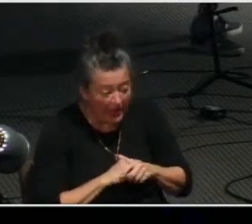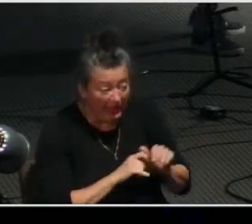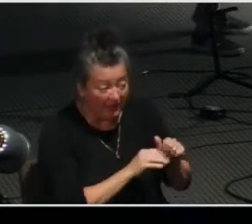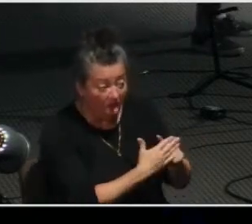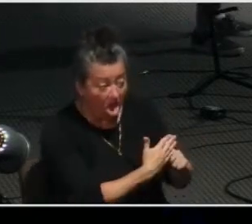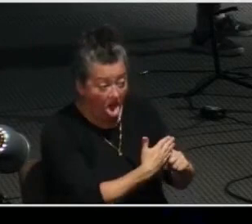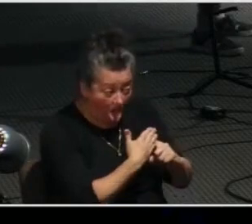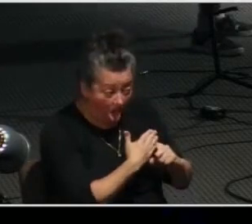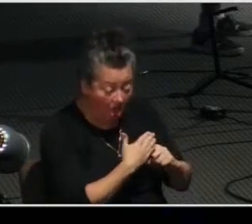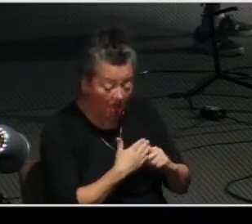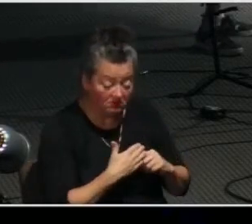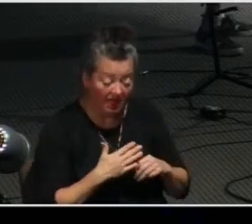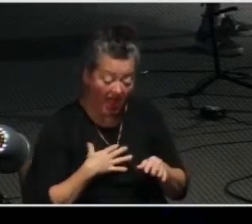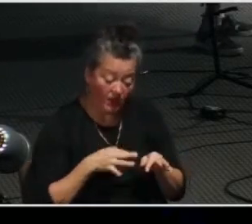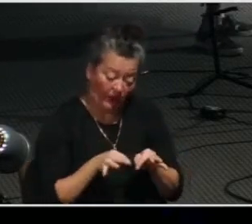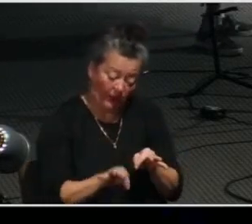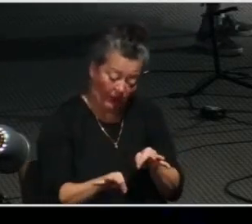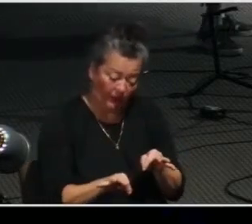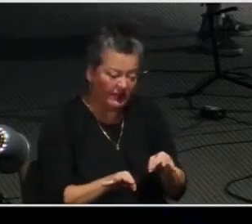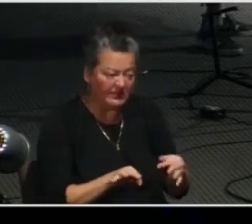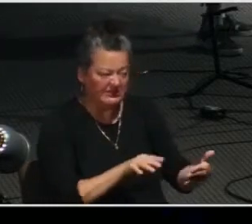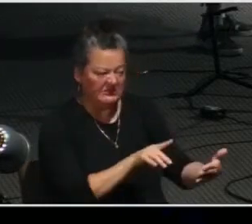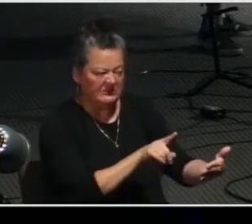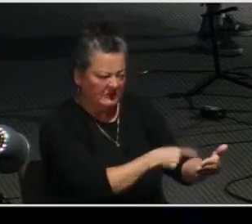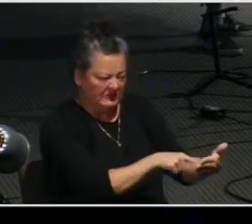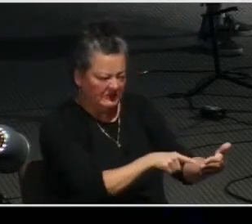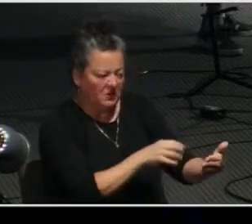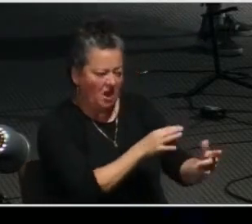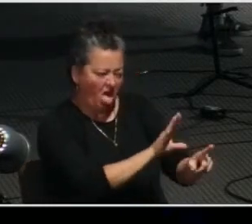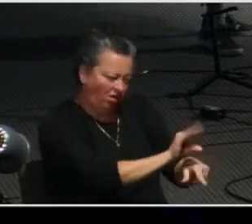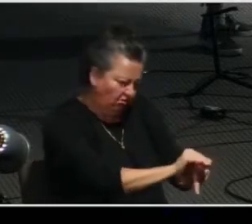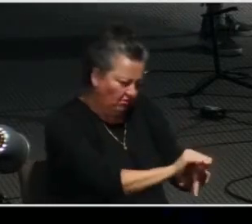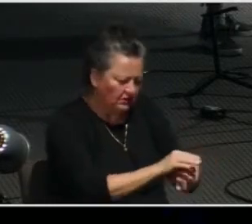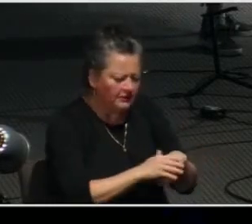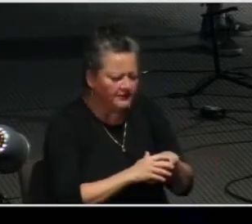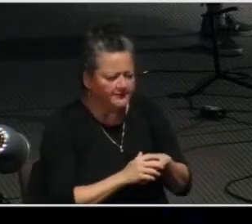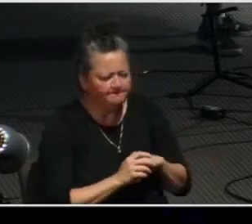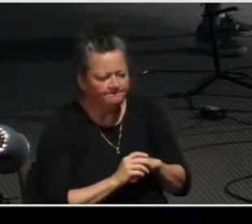words. And some of us may need to repent today, Lord, because